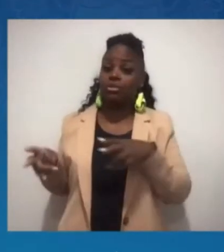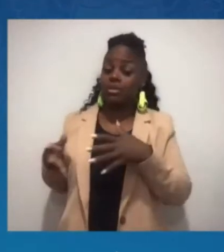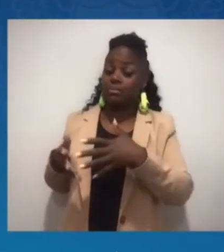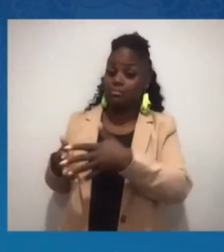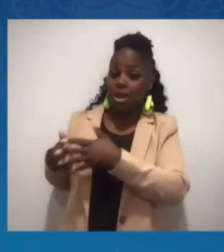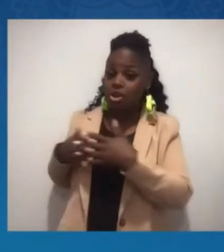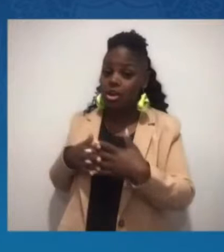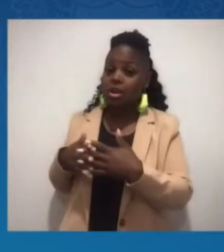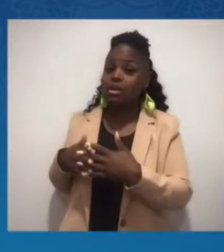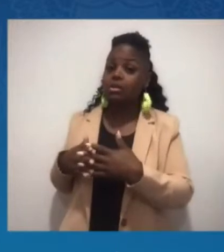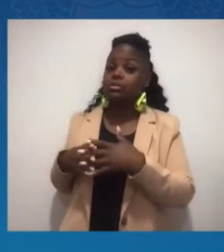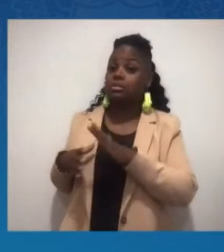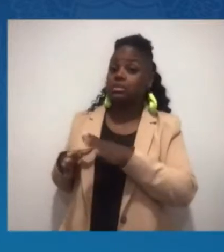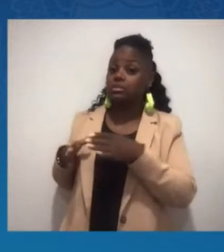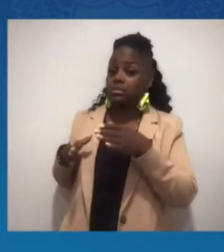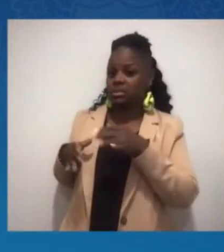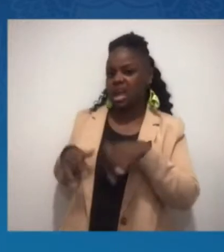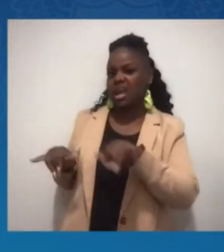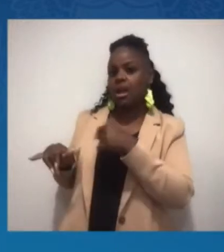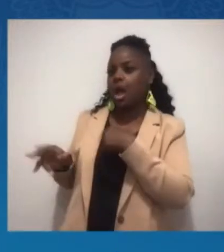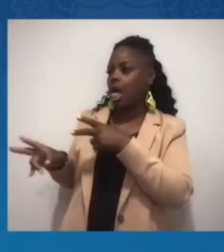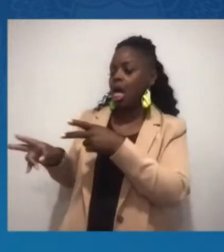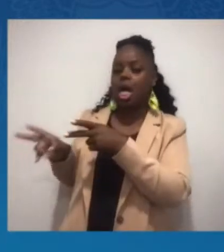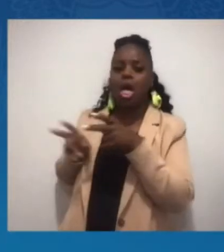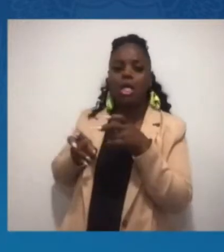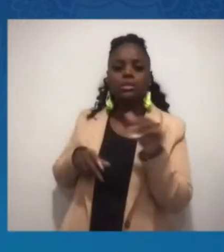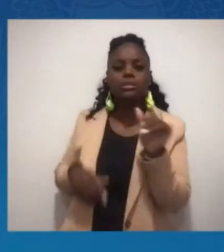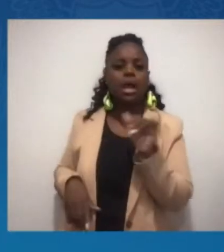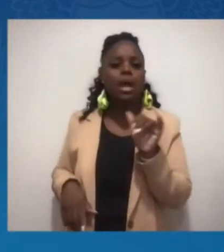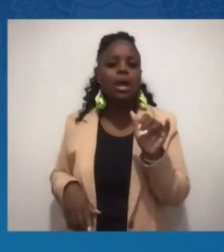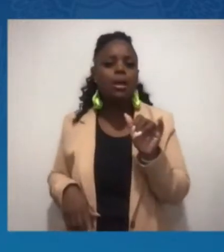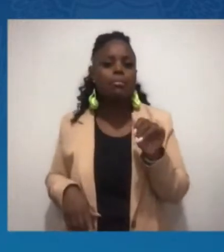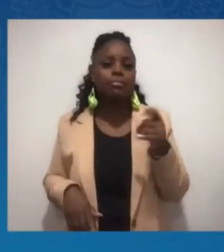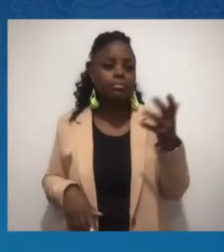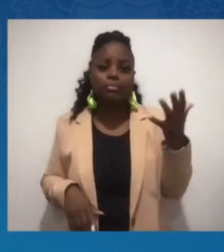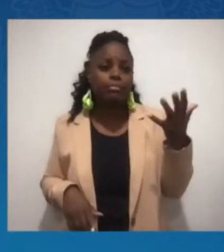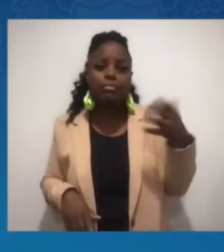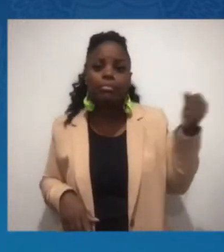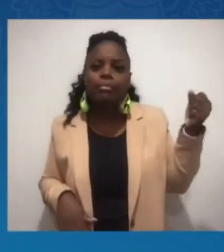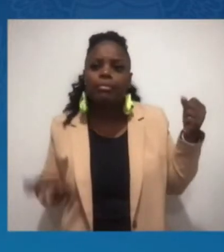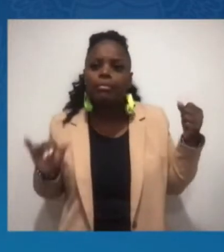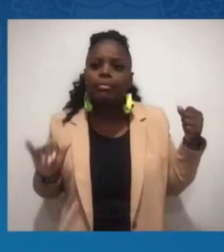go? Well, this is what the United States just did, that great democracy.